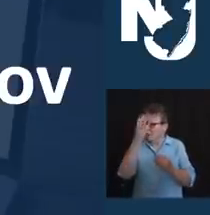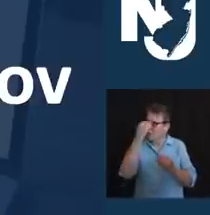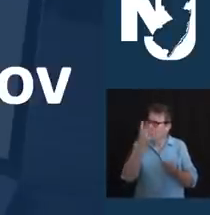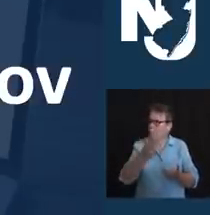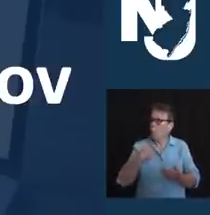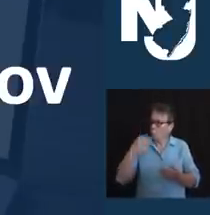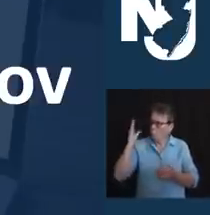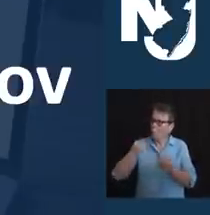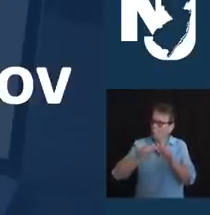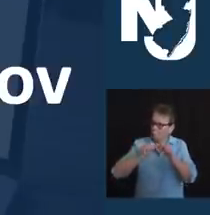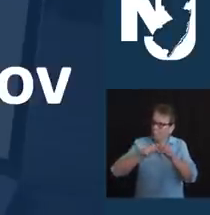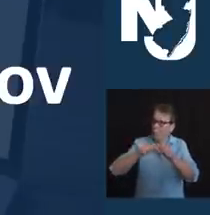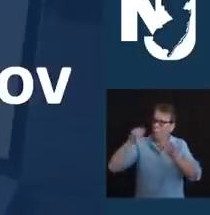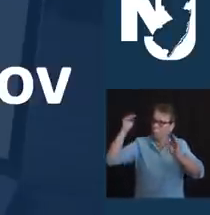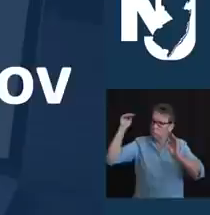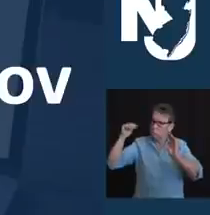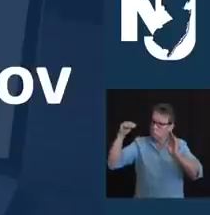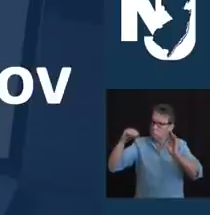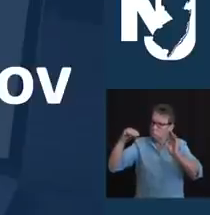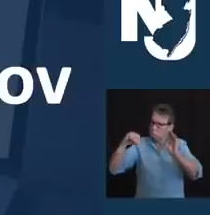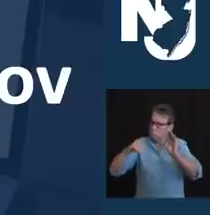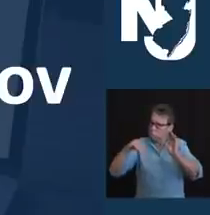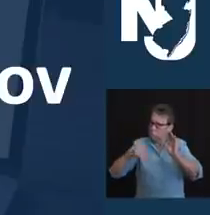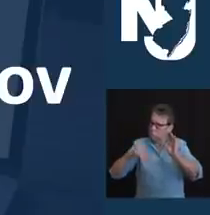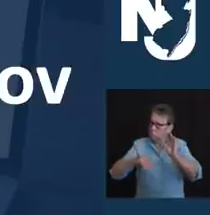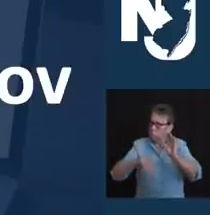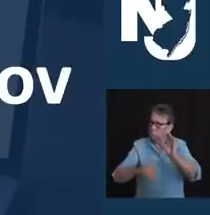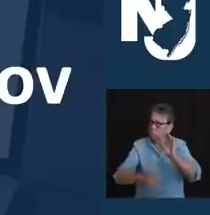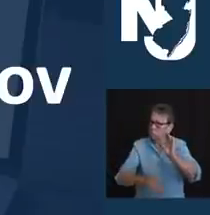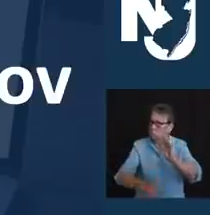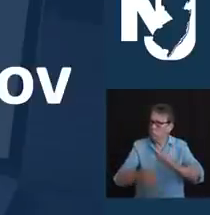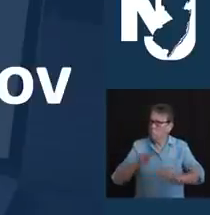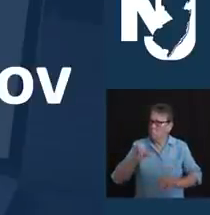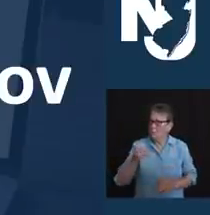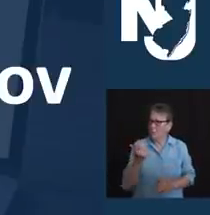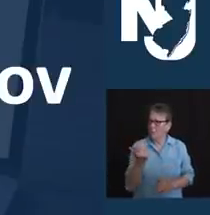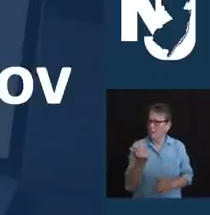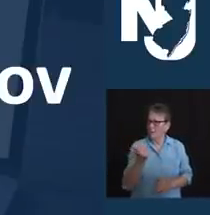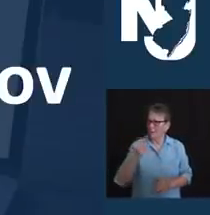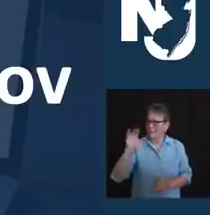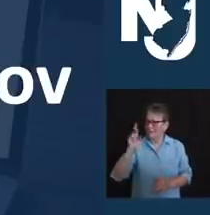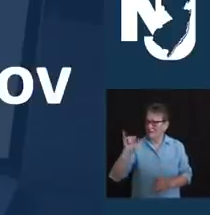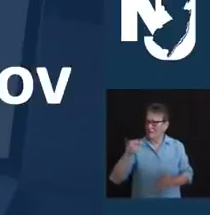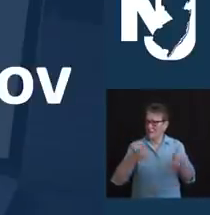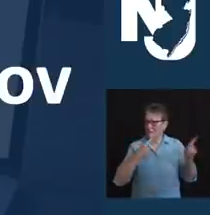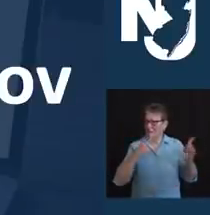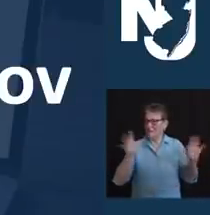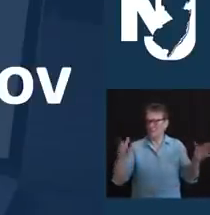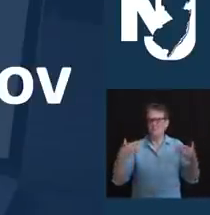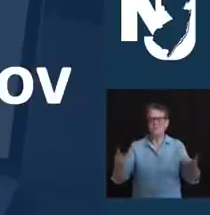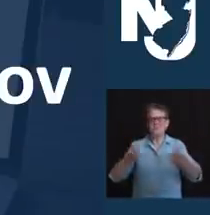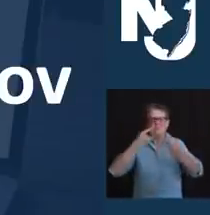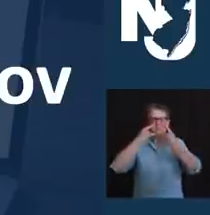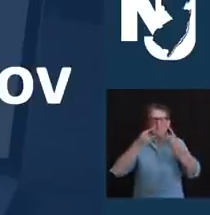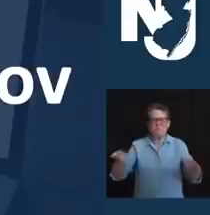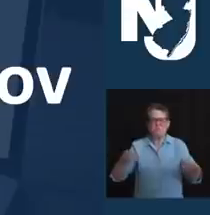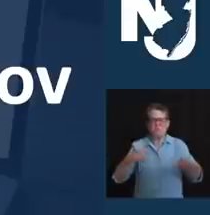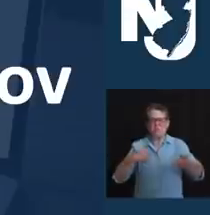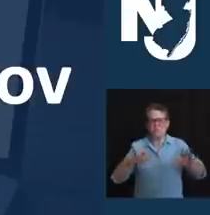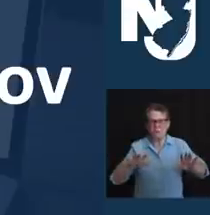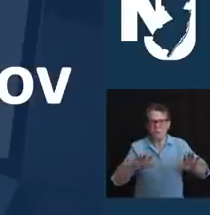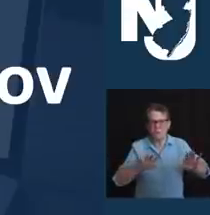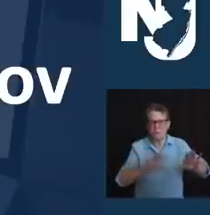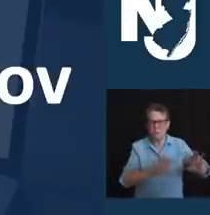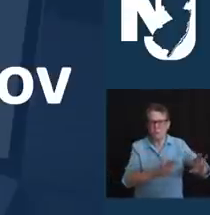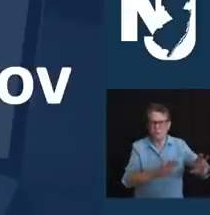May 13th, again, the day the CDC dropped the mask mandate, we were still consistently reporting over 1,000 positive COVID